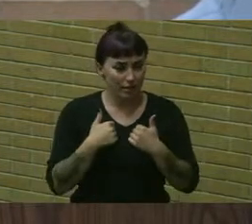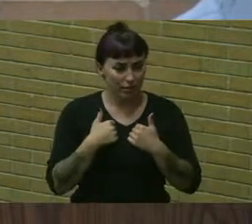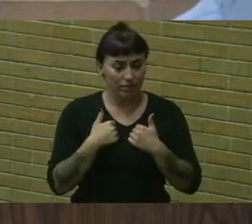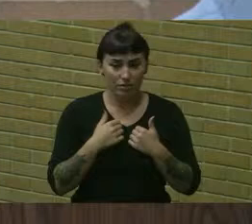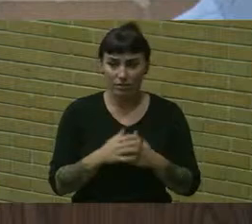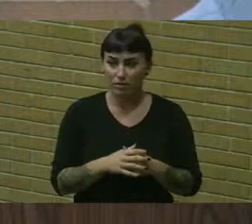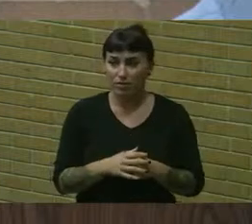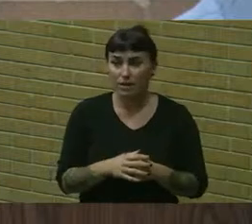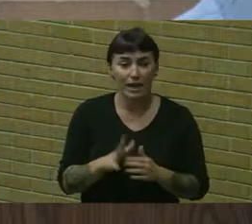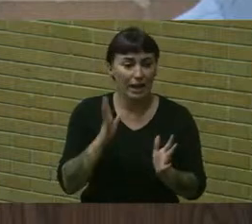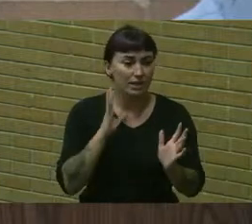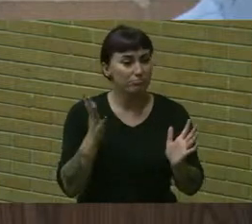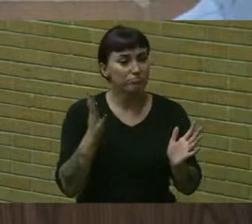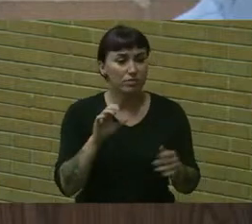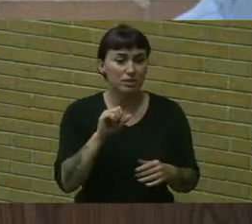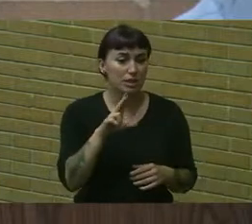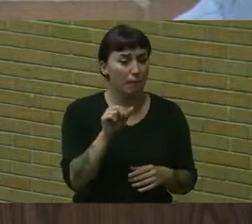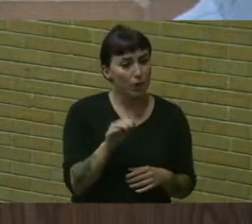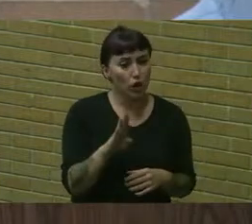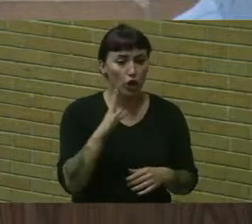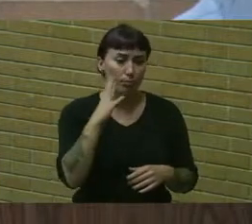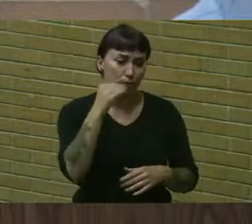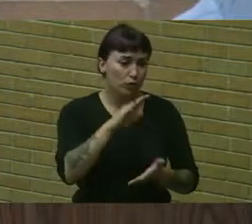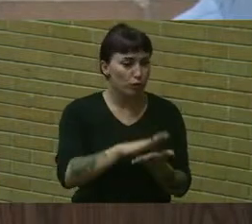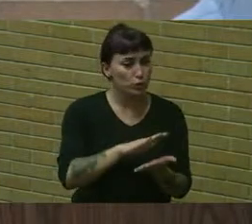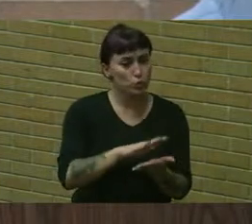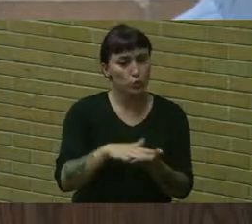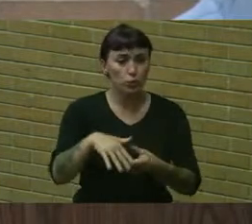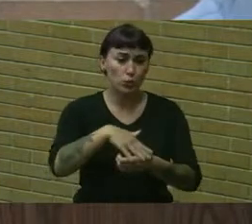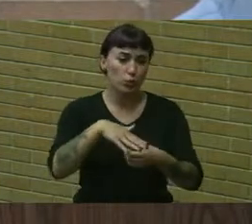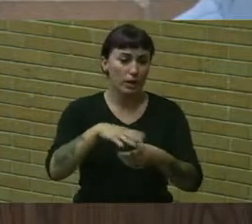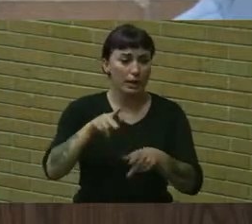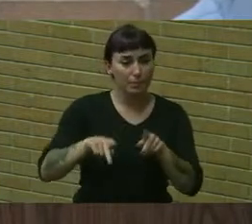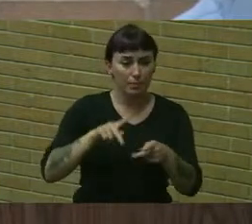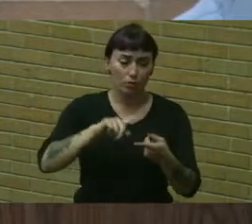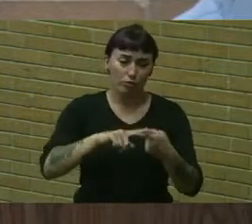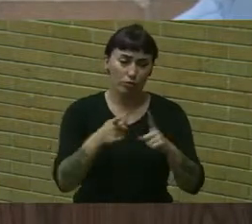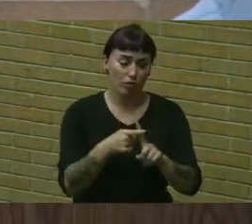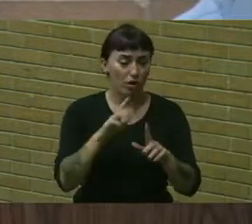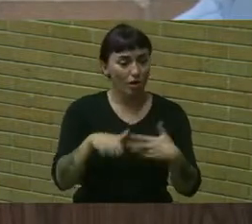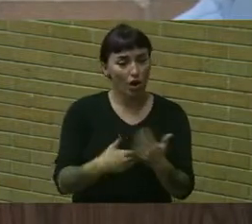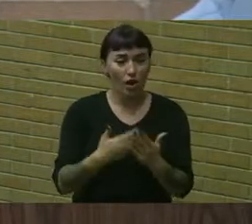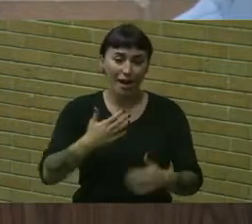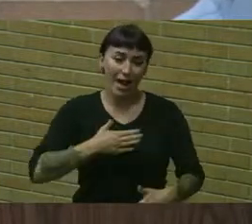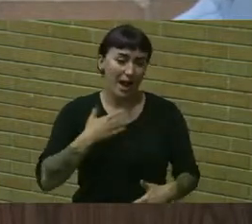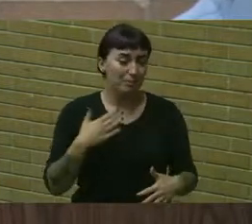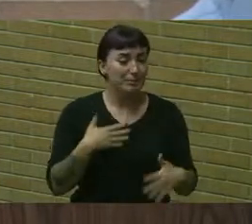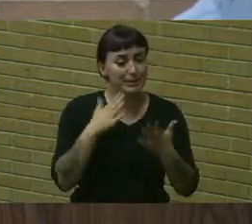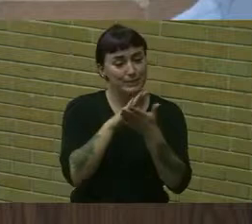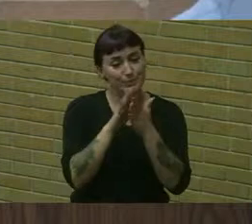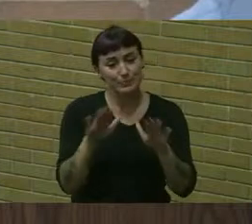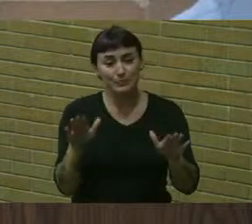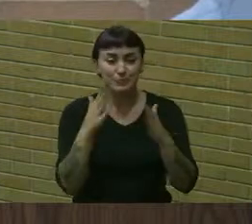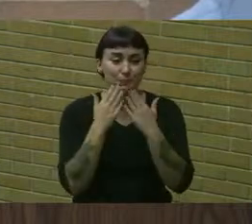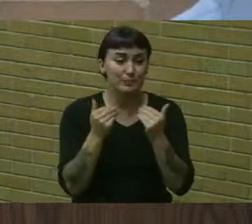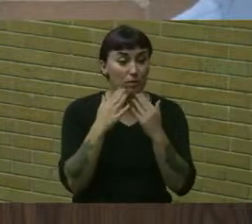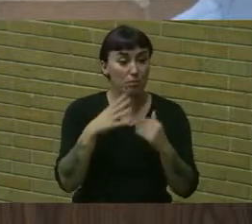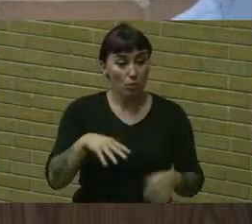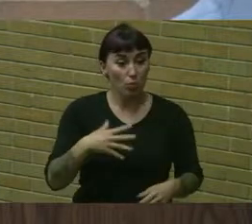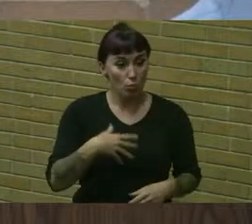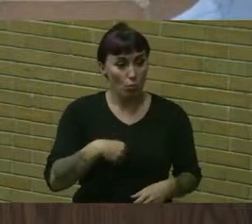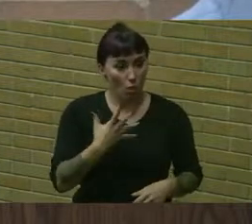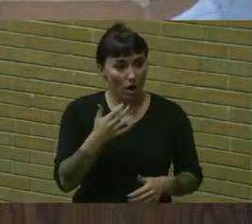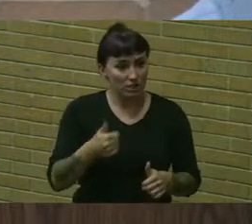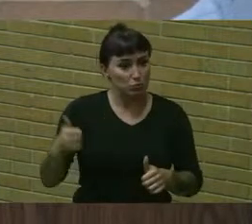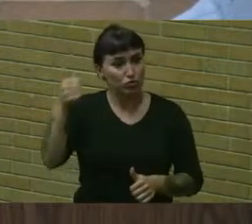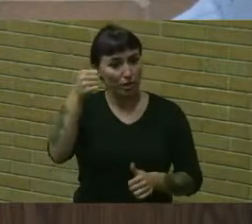leafy suburb with a beautiful school and people who were friends, and it was all happy and sweet. And a white supremacist